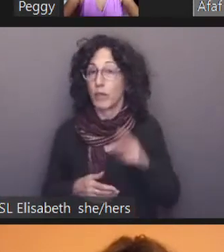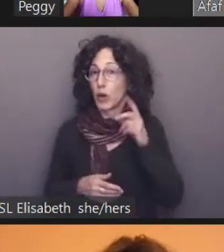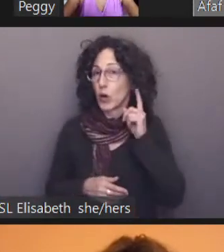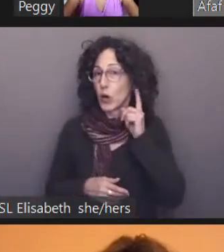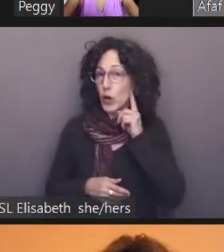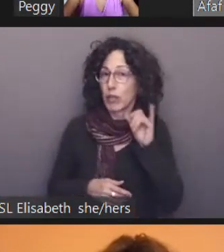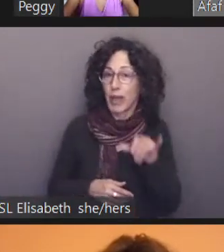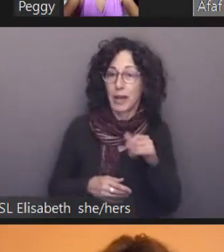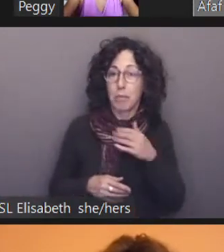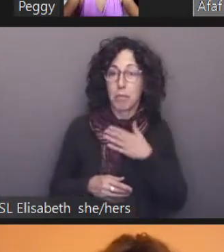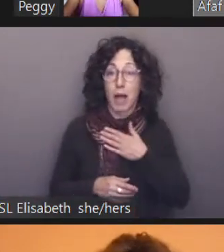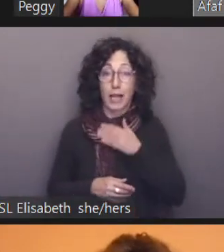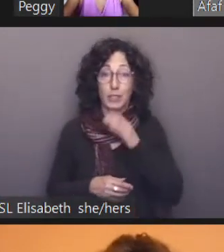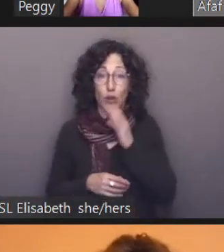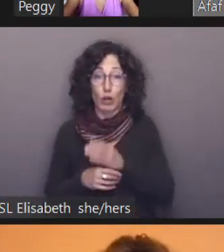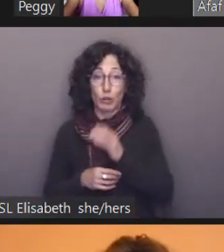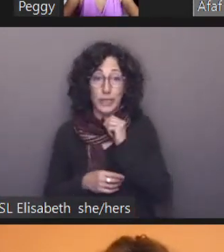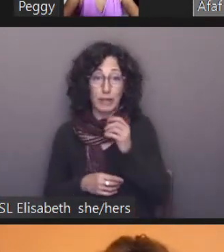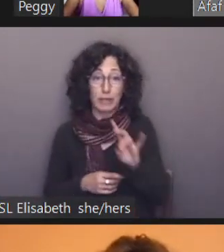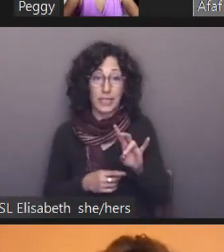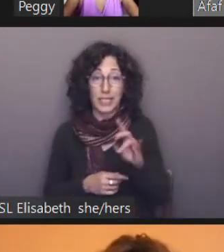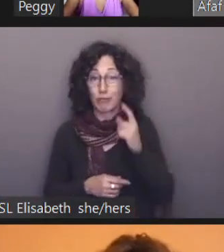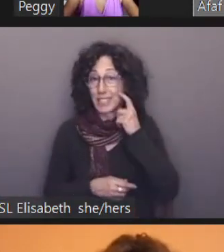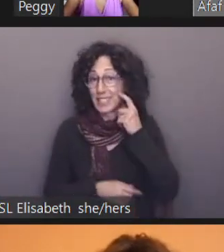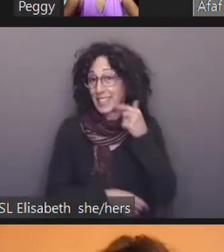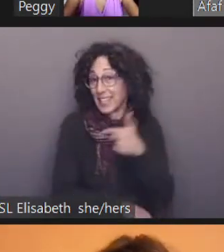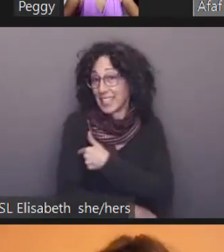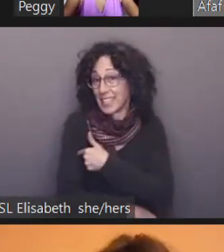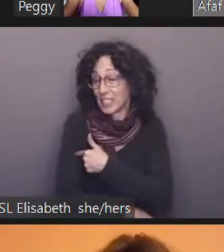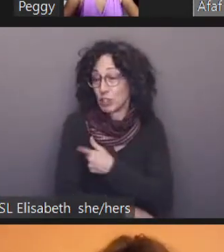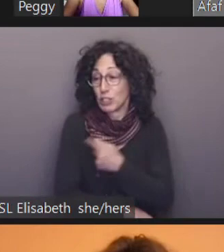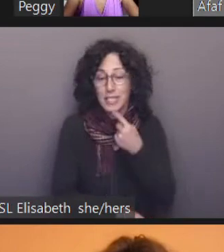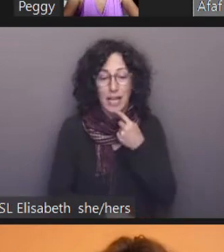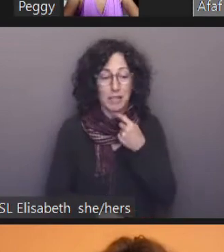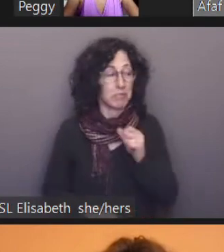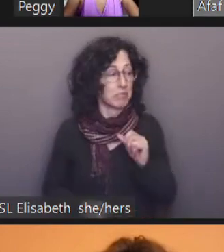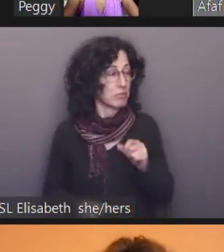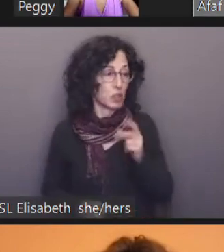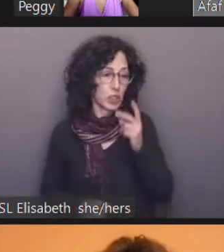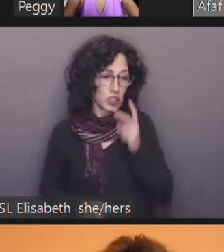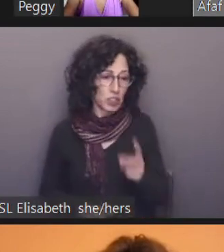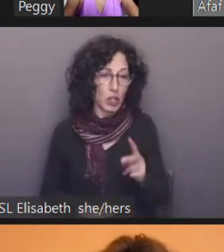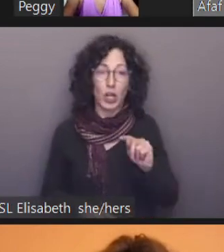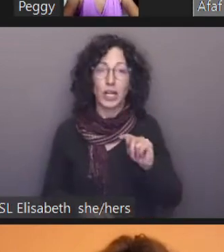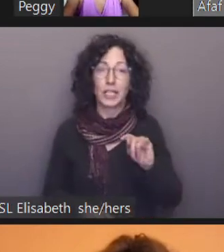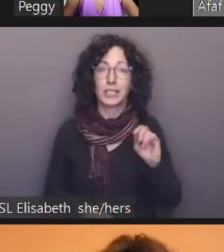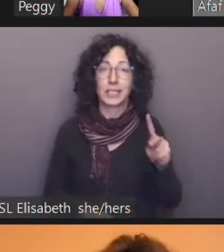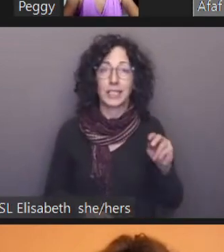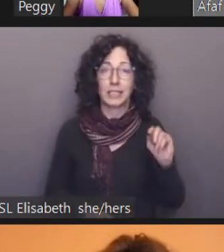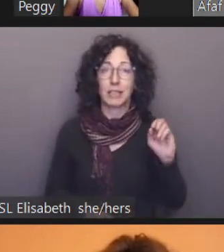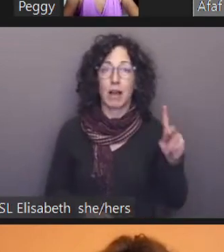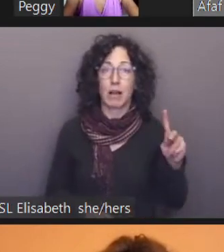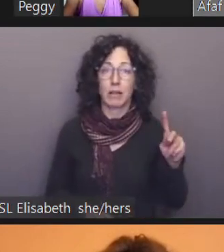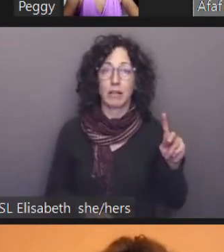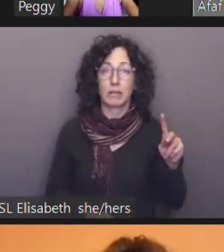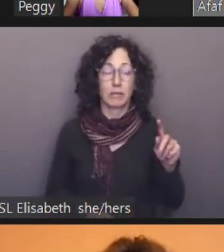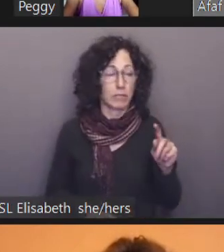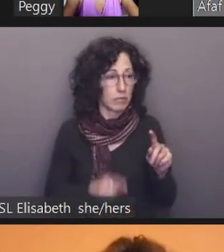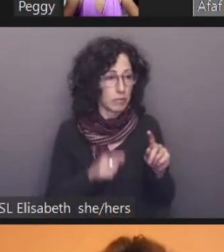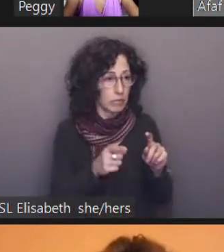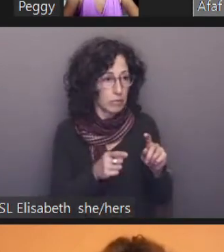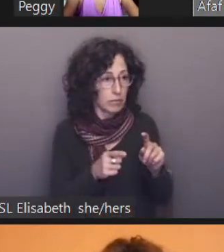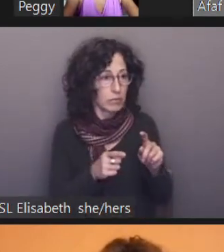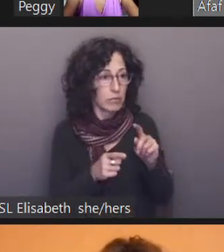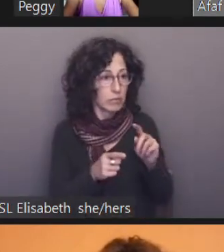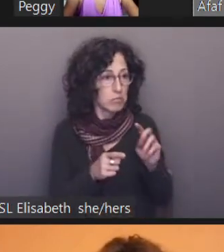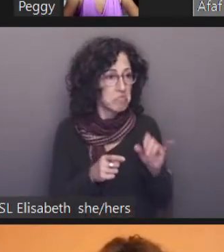17-year-old daughter who got her vaccine said she saw on TikTok that was something she should look out for. So I know